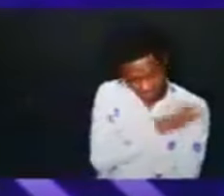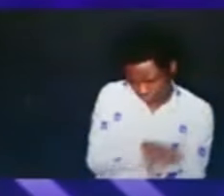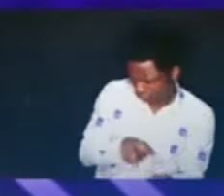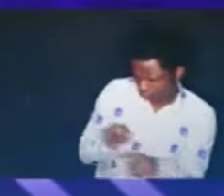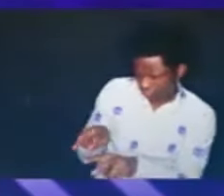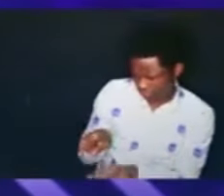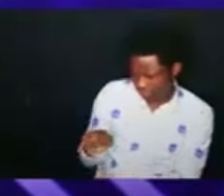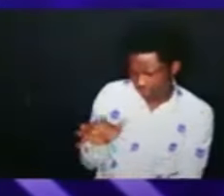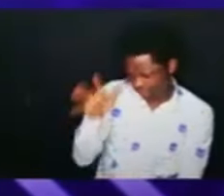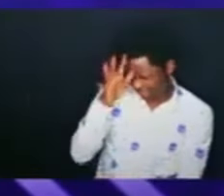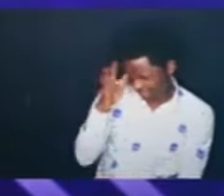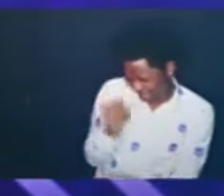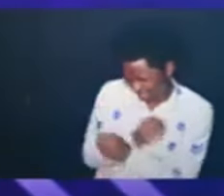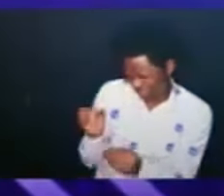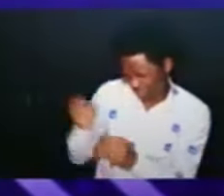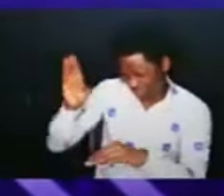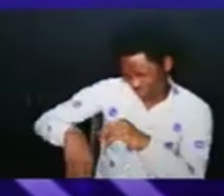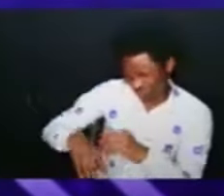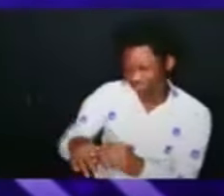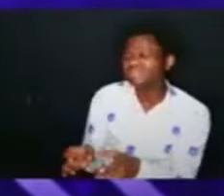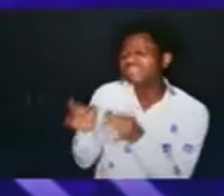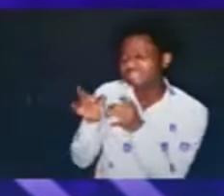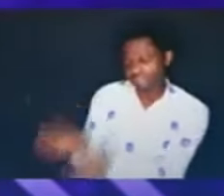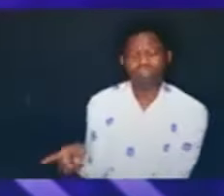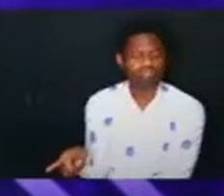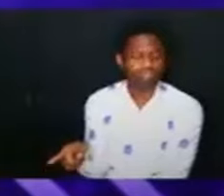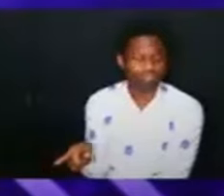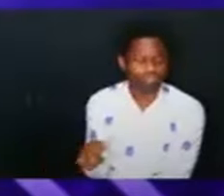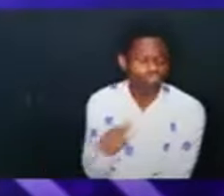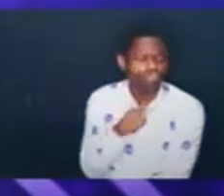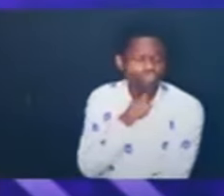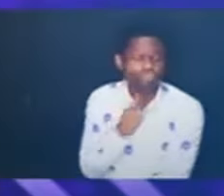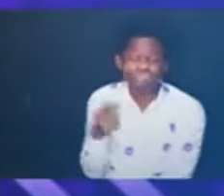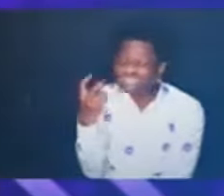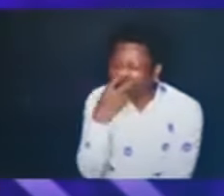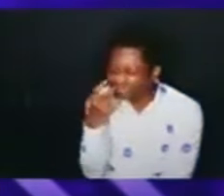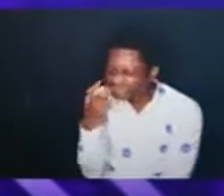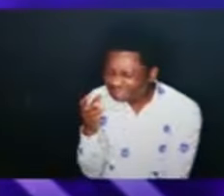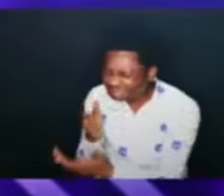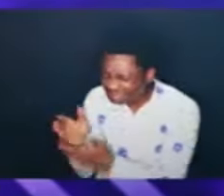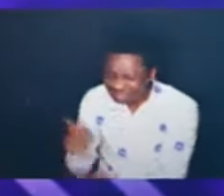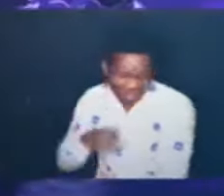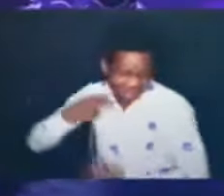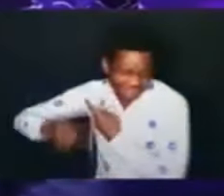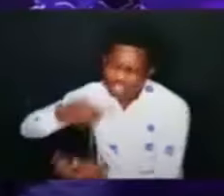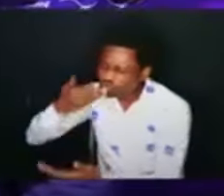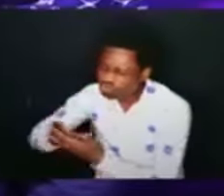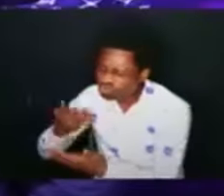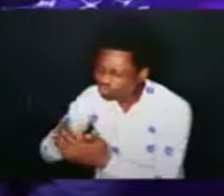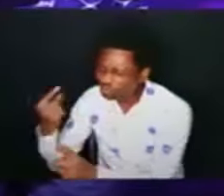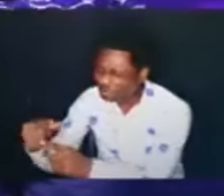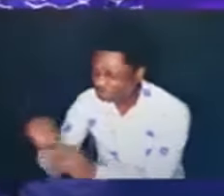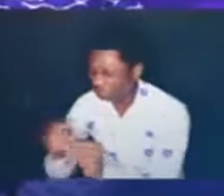them, they hated him and could not speak a kind word to him. Na ninu anom ne hunu